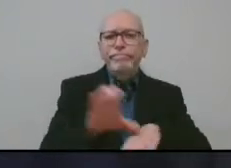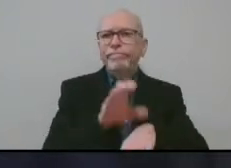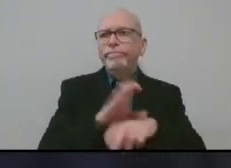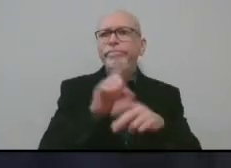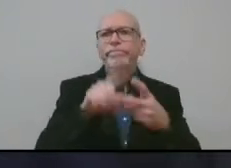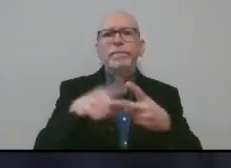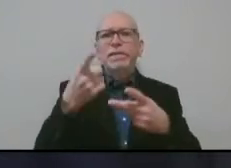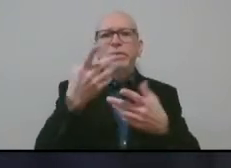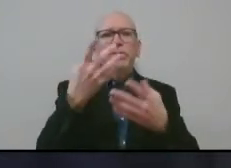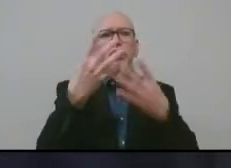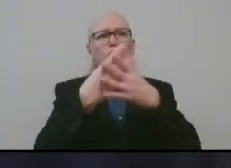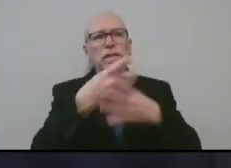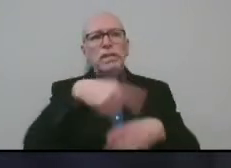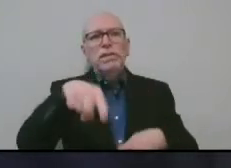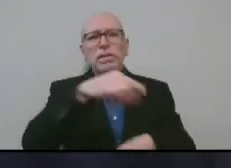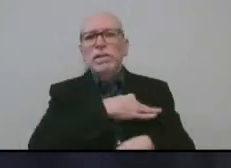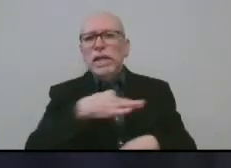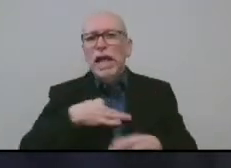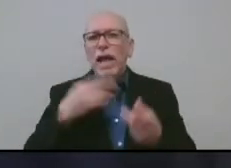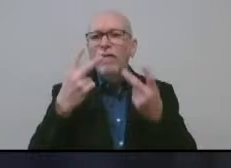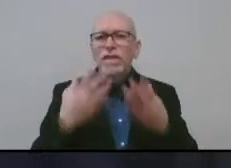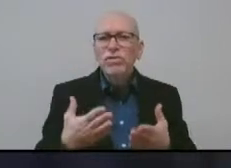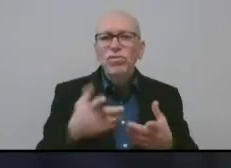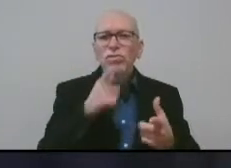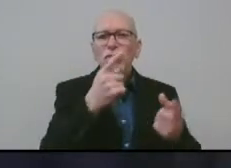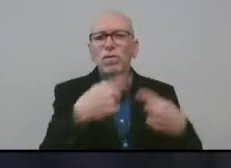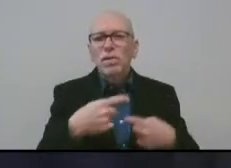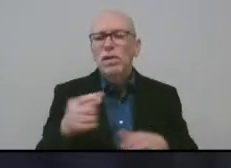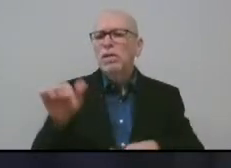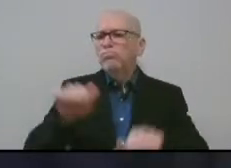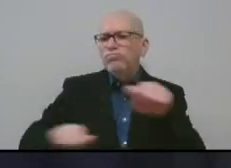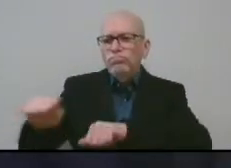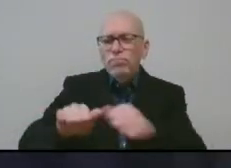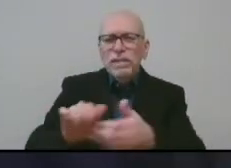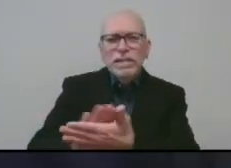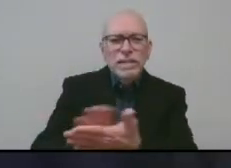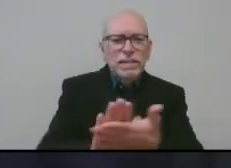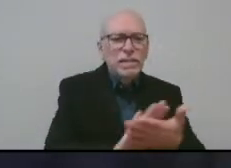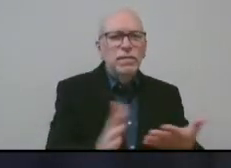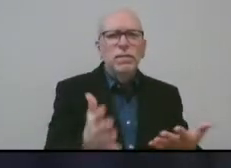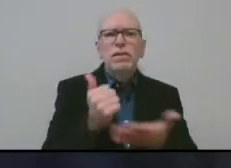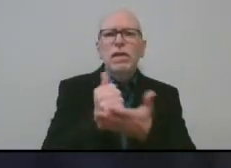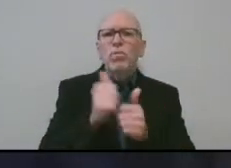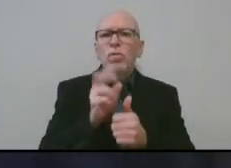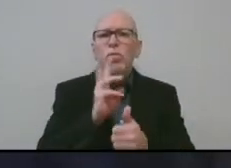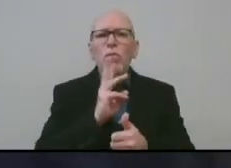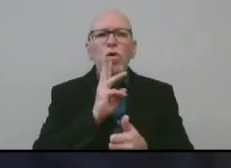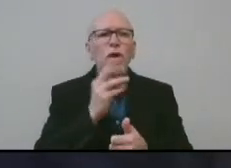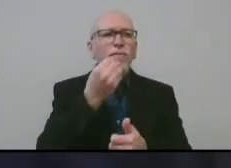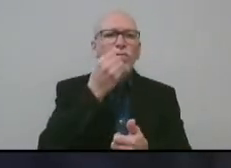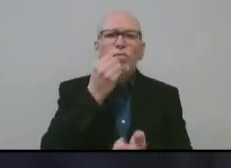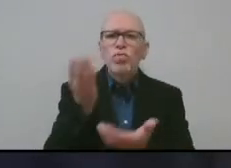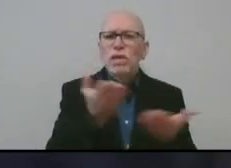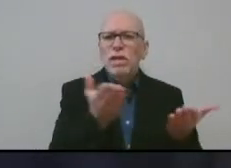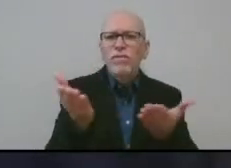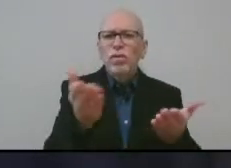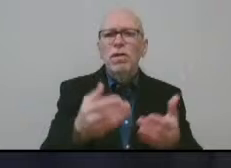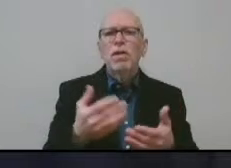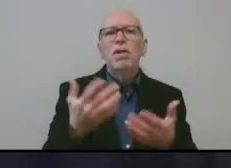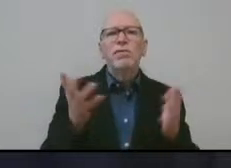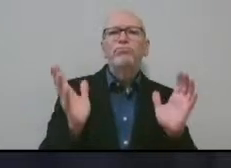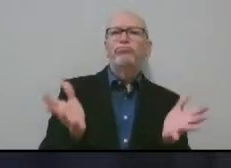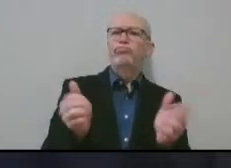as they arrive, by disinfecting high-touch areas, helping with water and food delivery, visiting with residents in